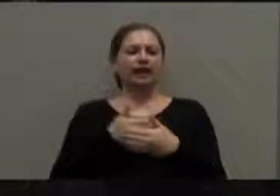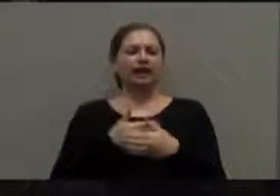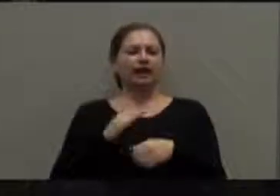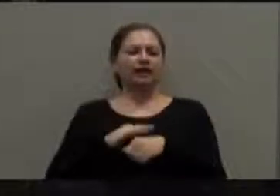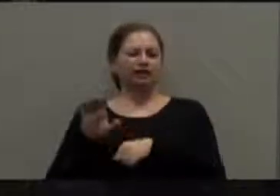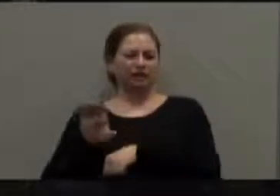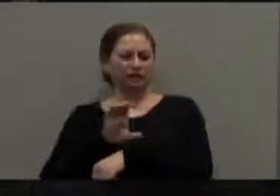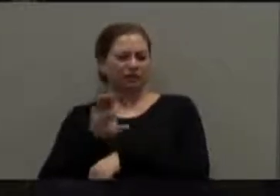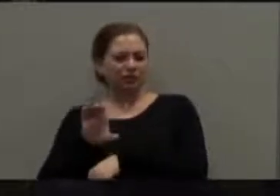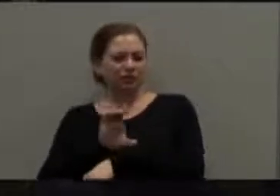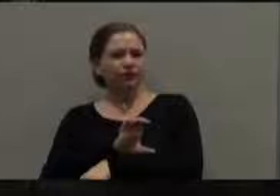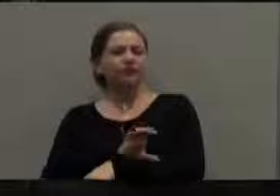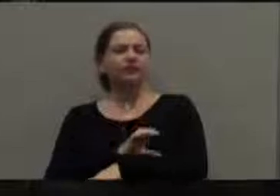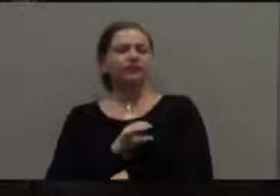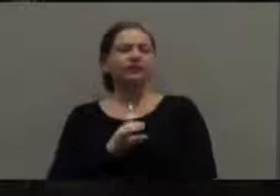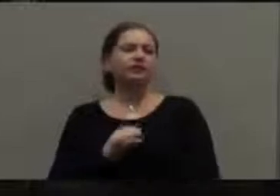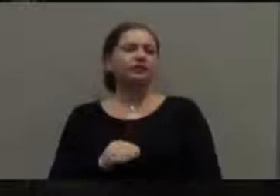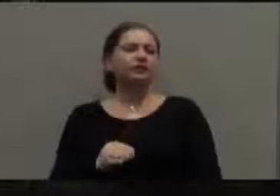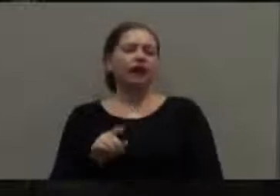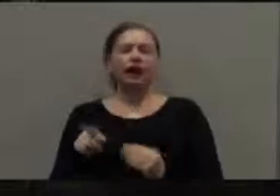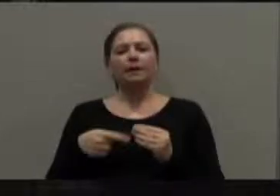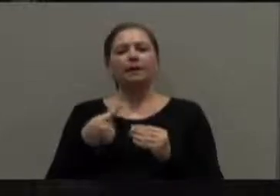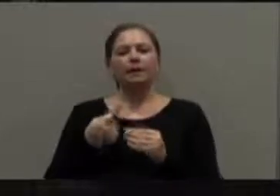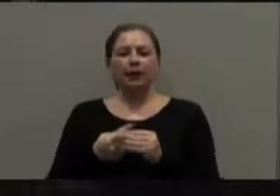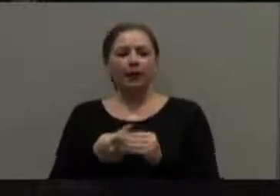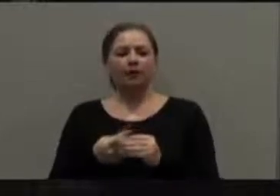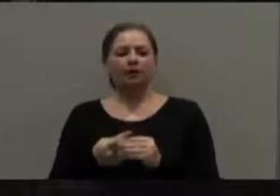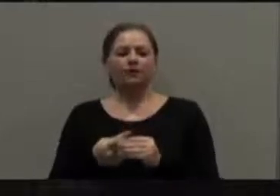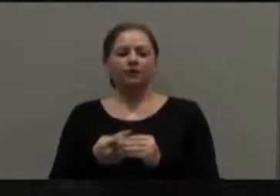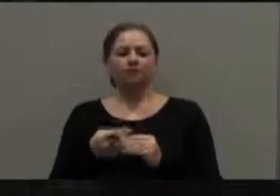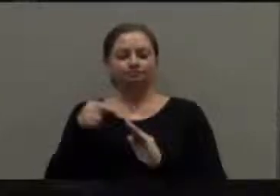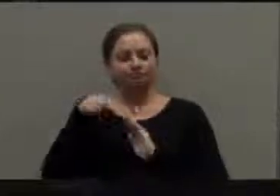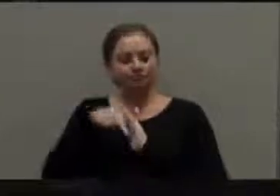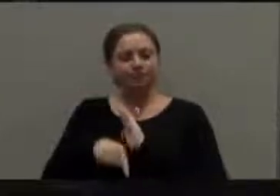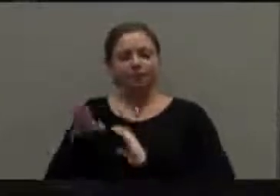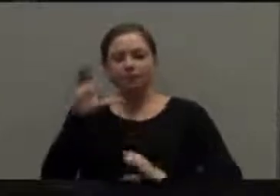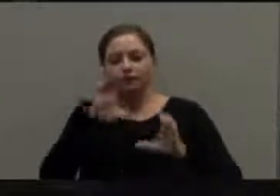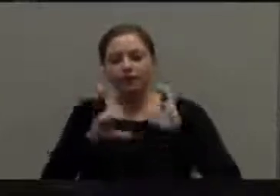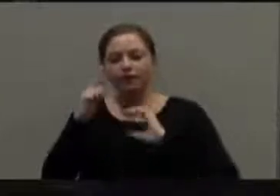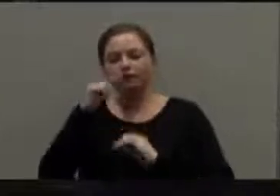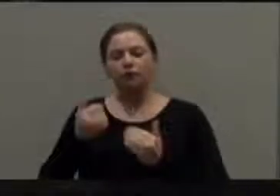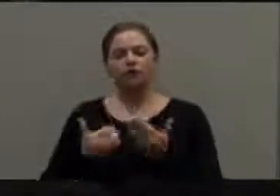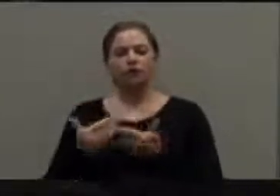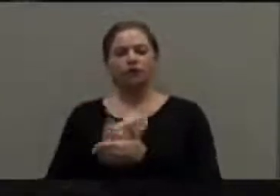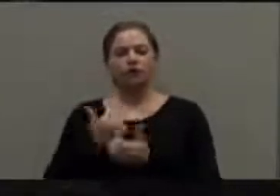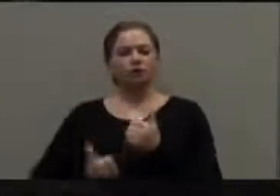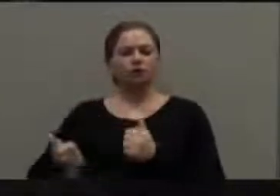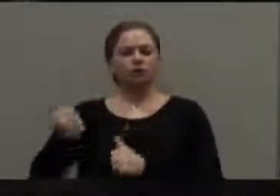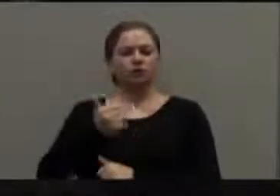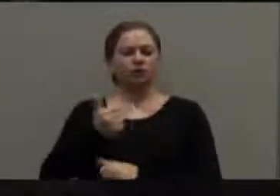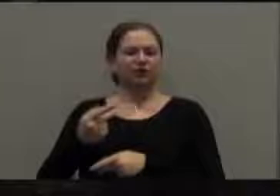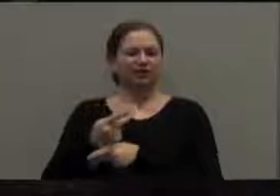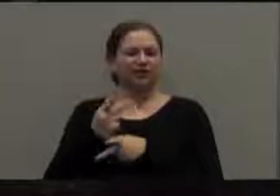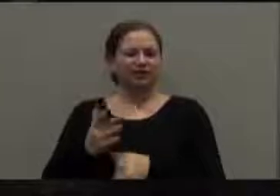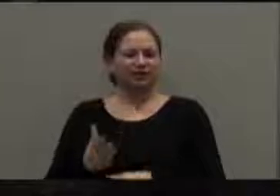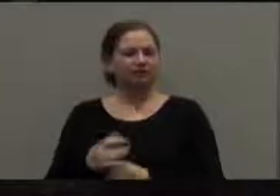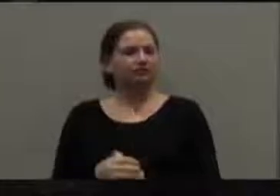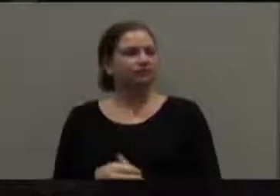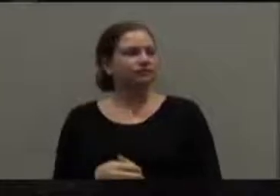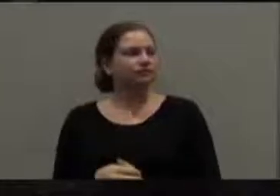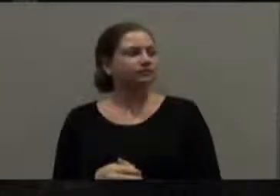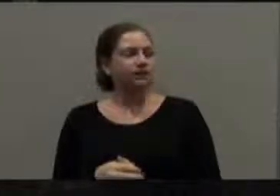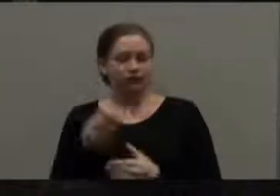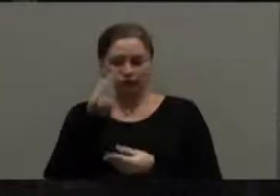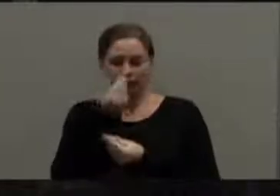the superintendent search. So if you would like to read over that, just to glance your ideas and your thoughts, just to recall to our memory that the